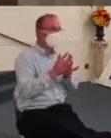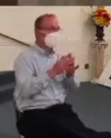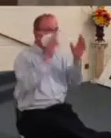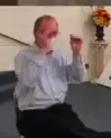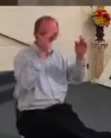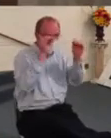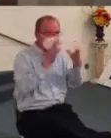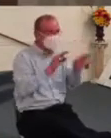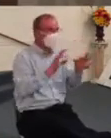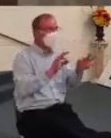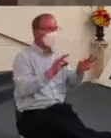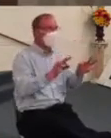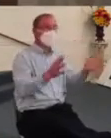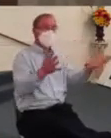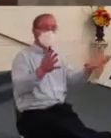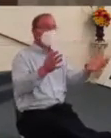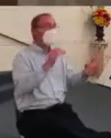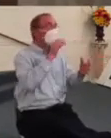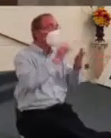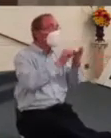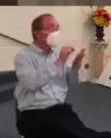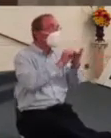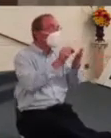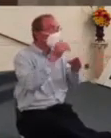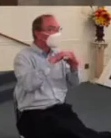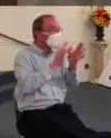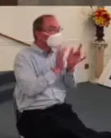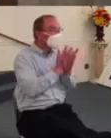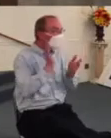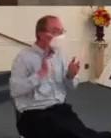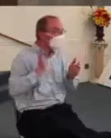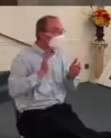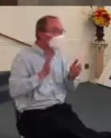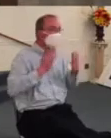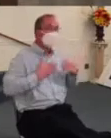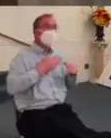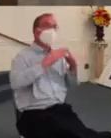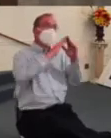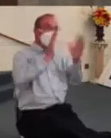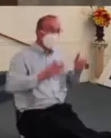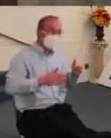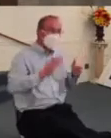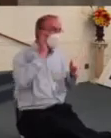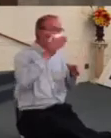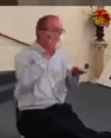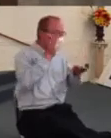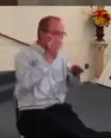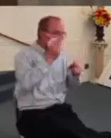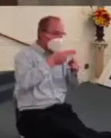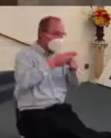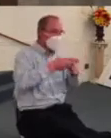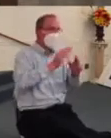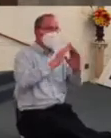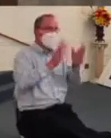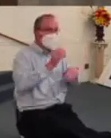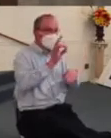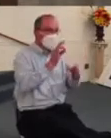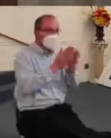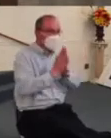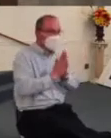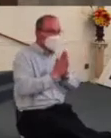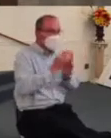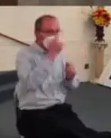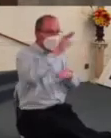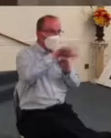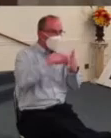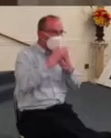'My house shall be called a house of prayer for all the nations'? But you have made it a robber's den." The chief priests